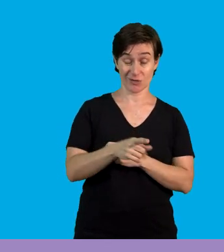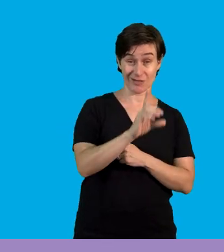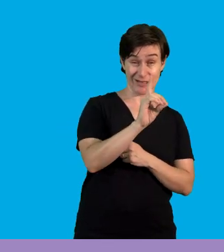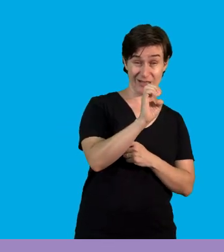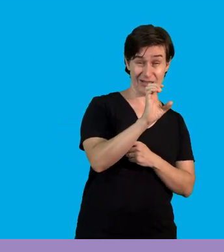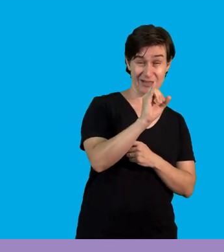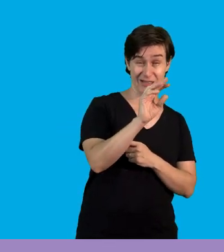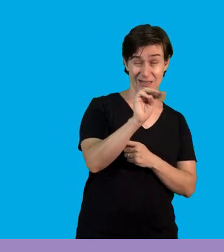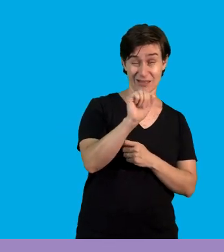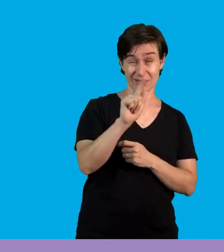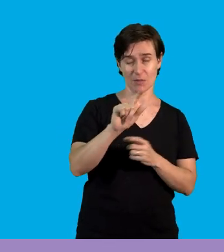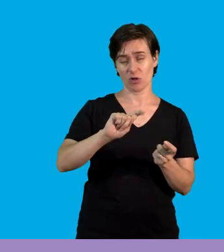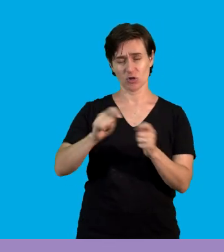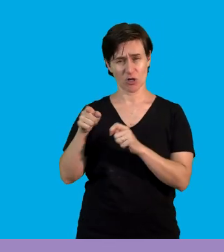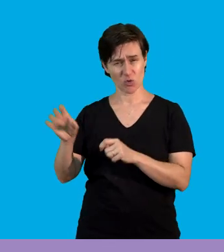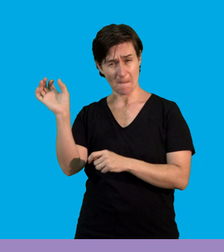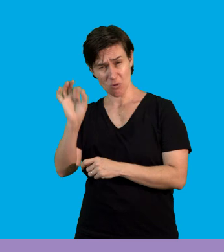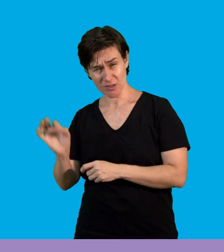and percentages back to decimals.